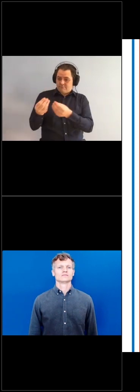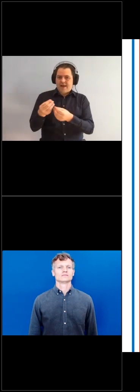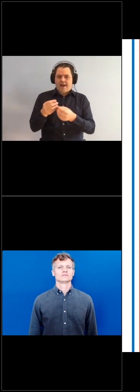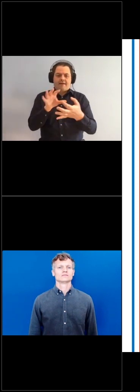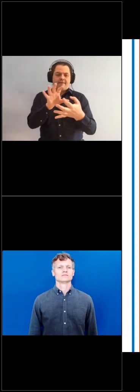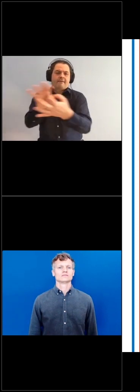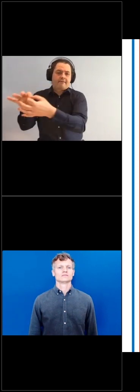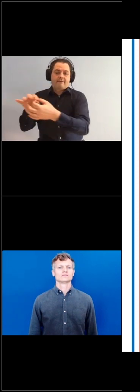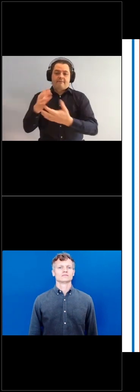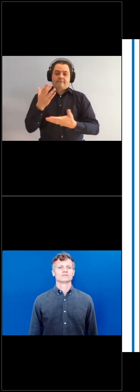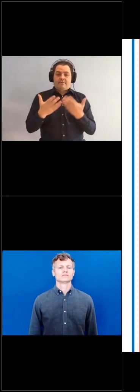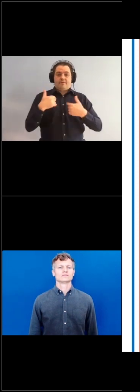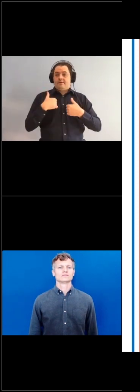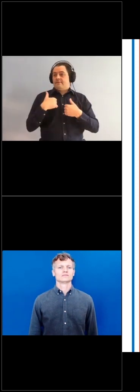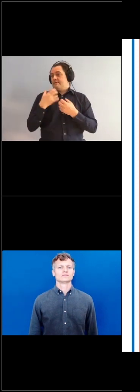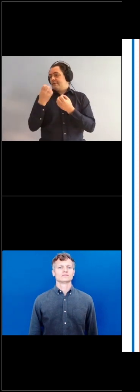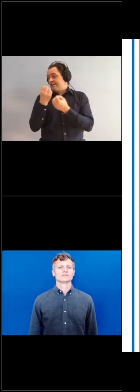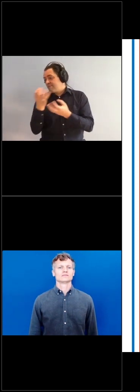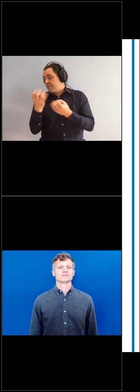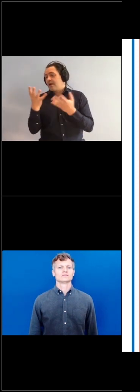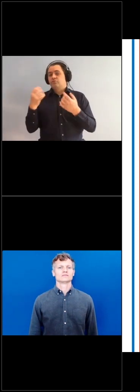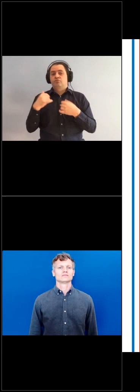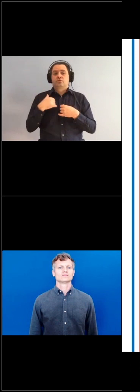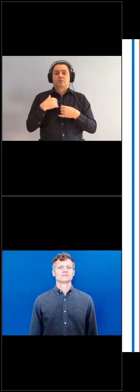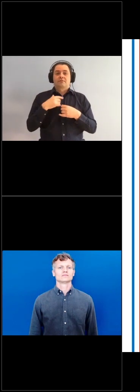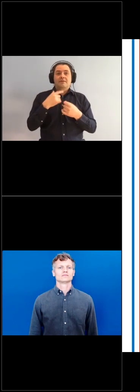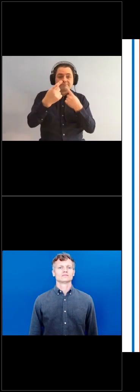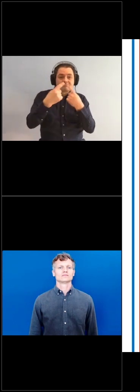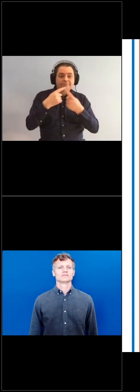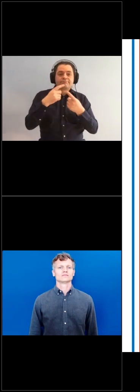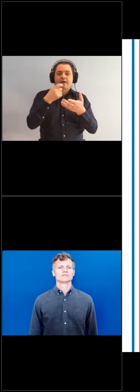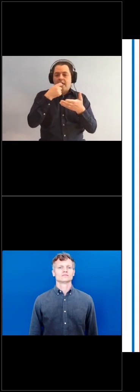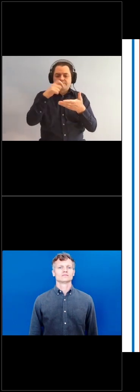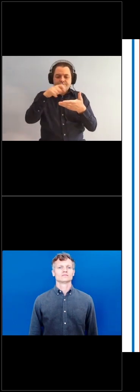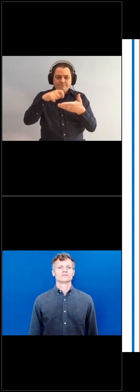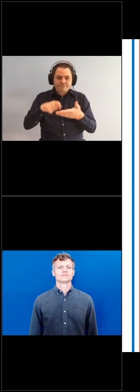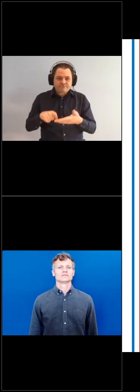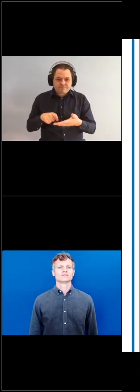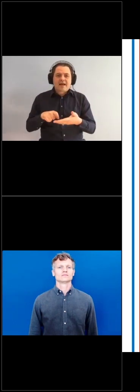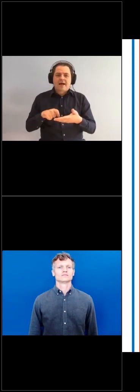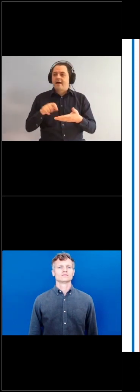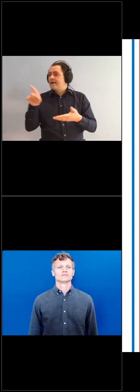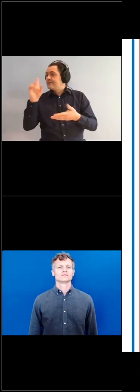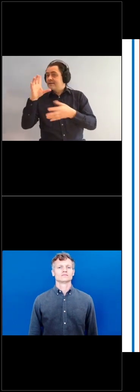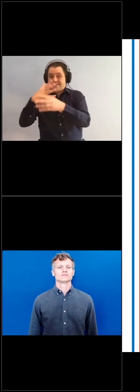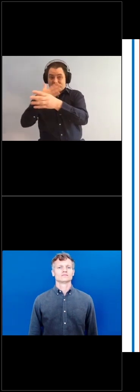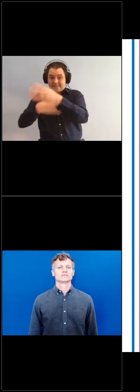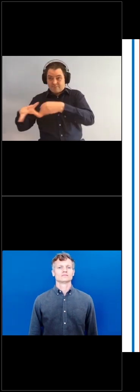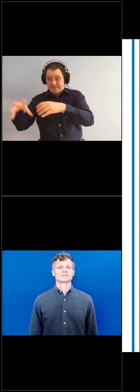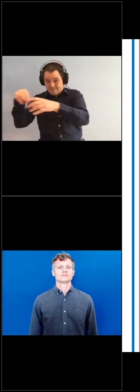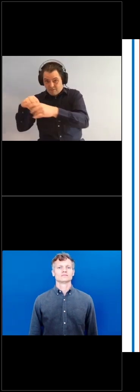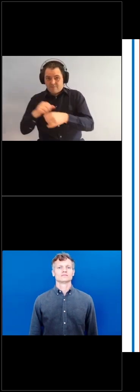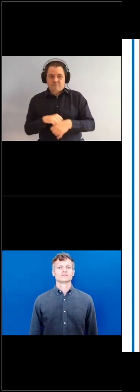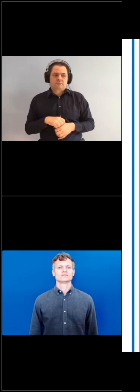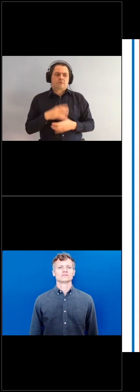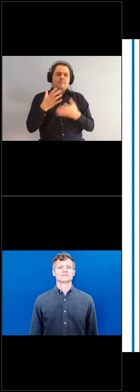are collecting information, and also engaging clusters to ensure that